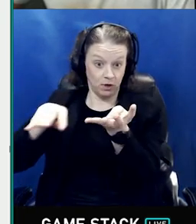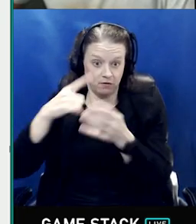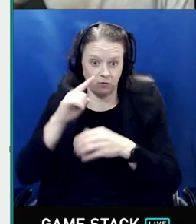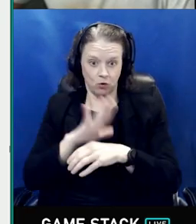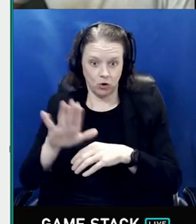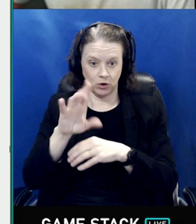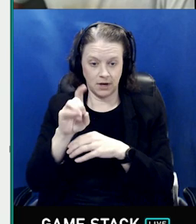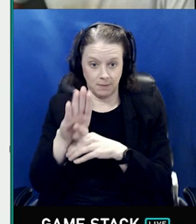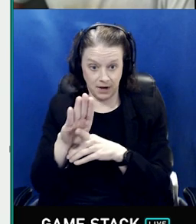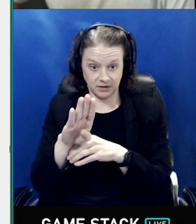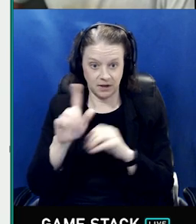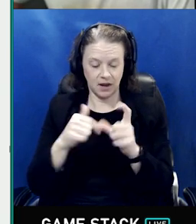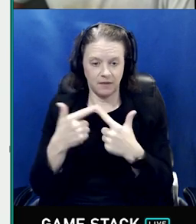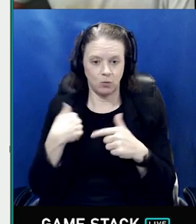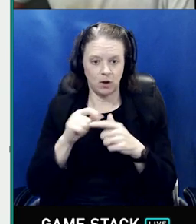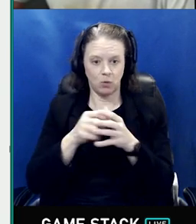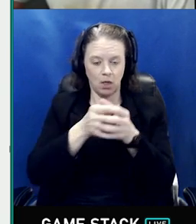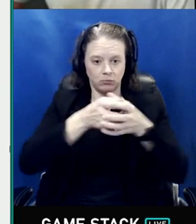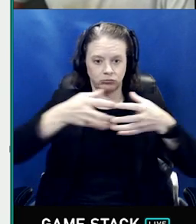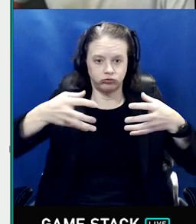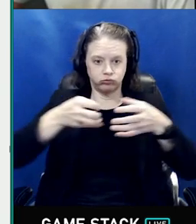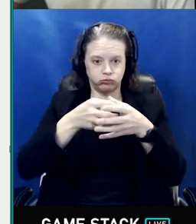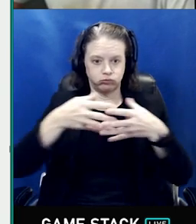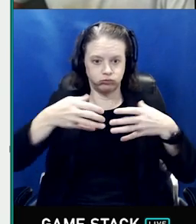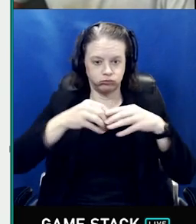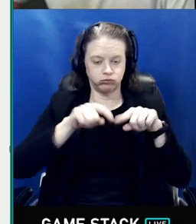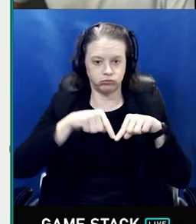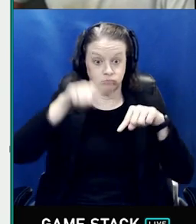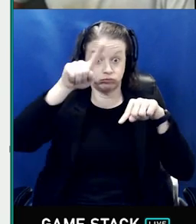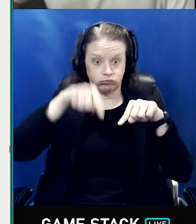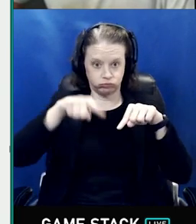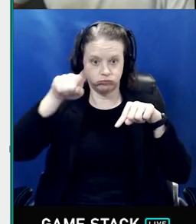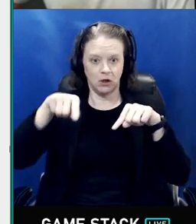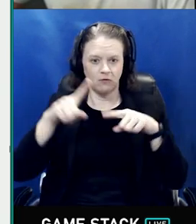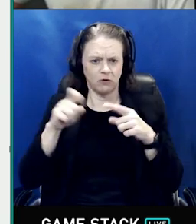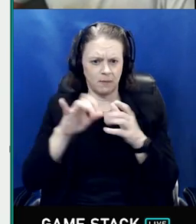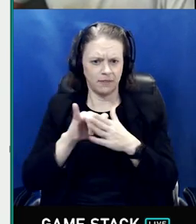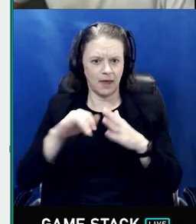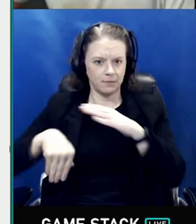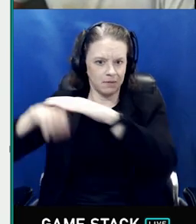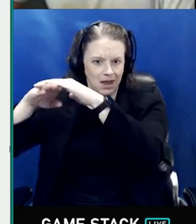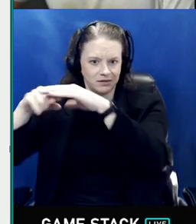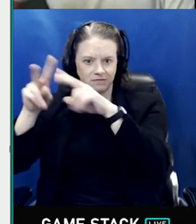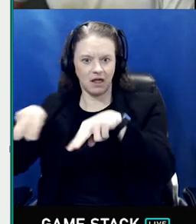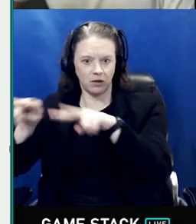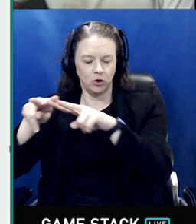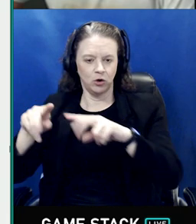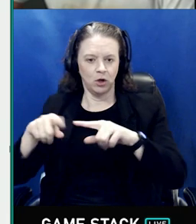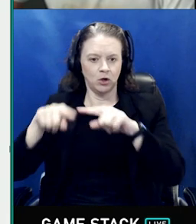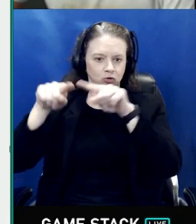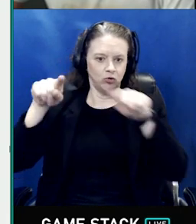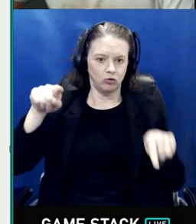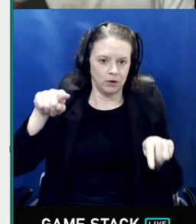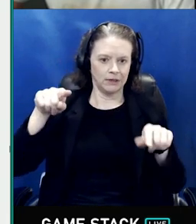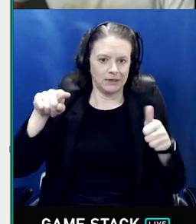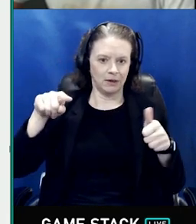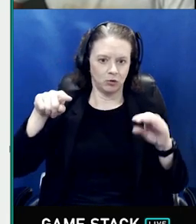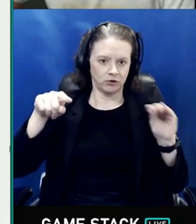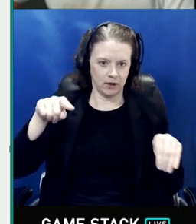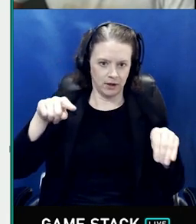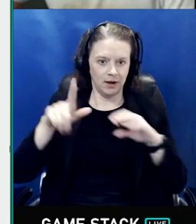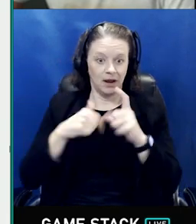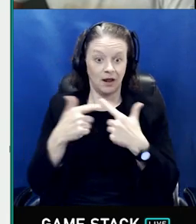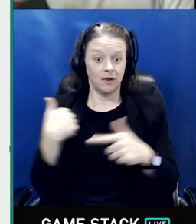and then we will scale that automatically up and down from that max value down to 10%, and we'll only bill you for what your actual